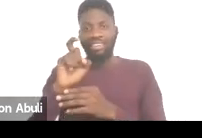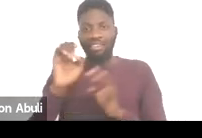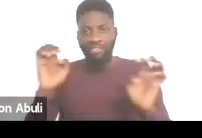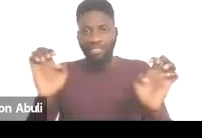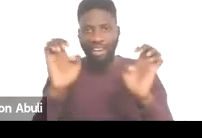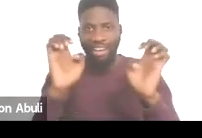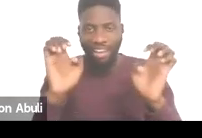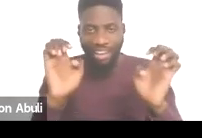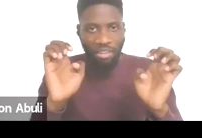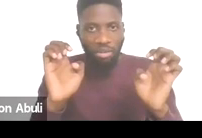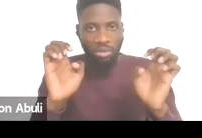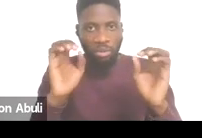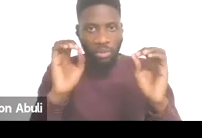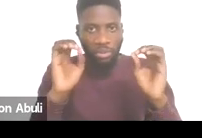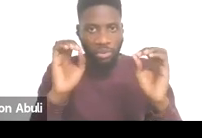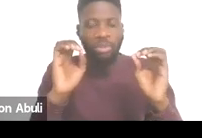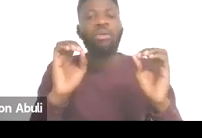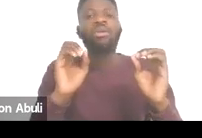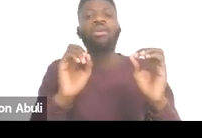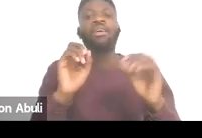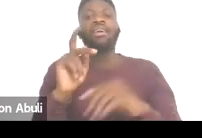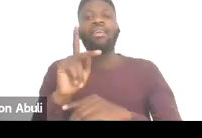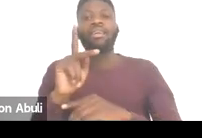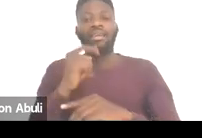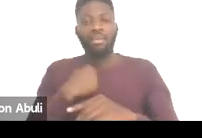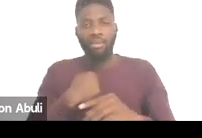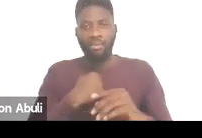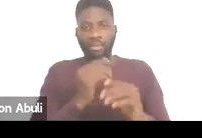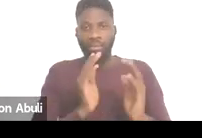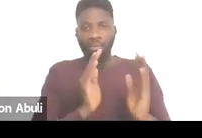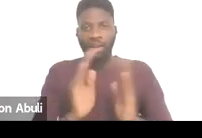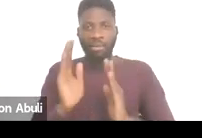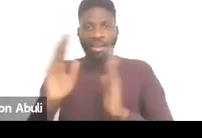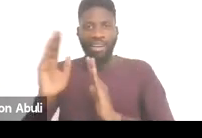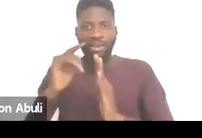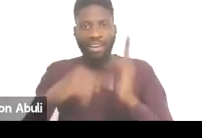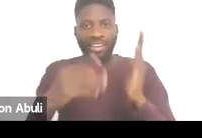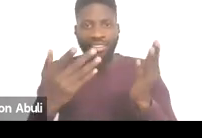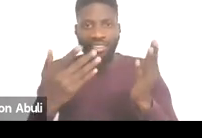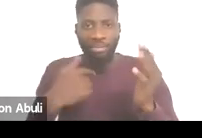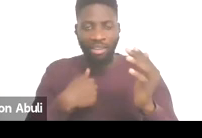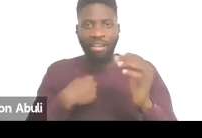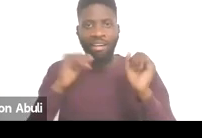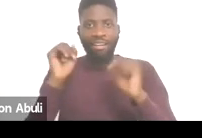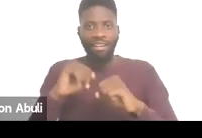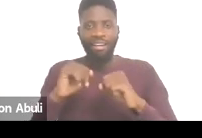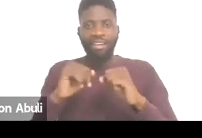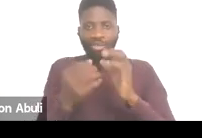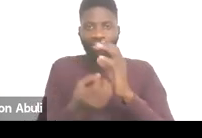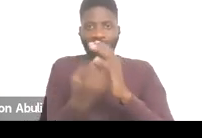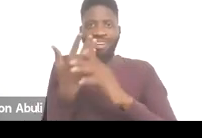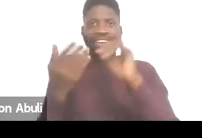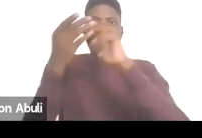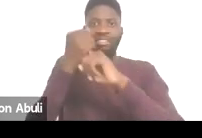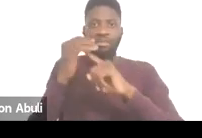my career, what is my plan like? How do I grow to that? If I want to be the head